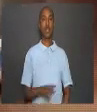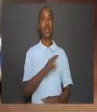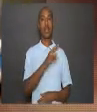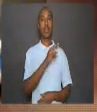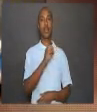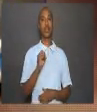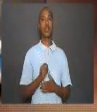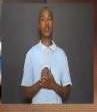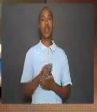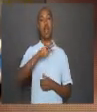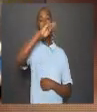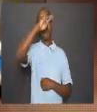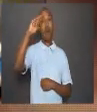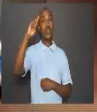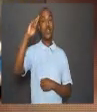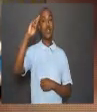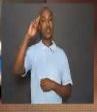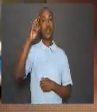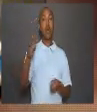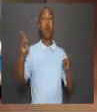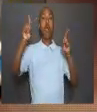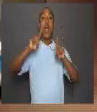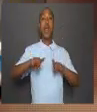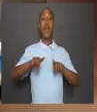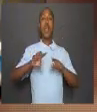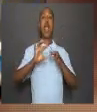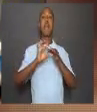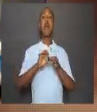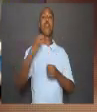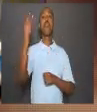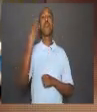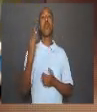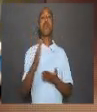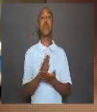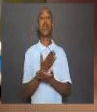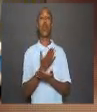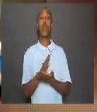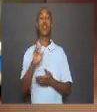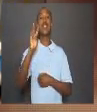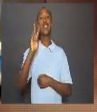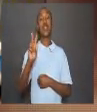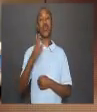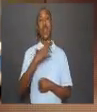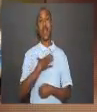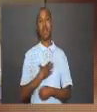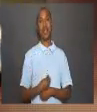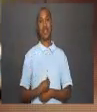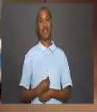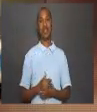Why? Because when a bond forms between the two